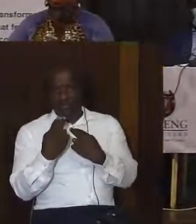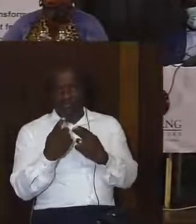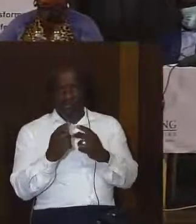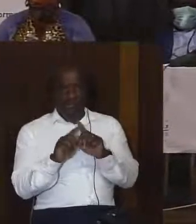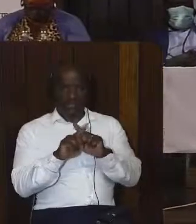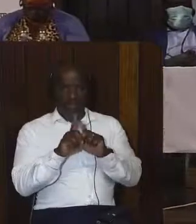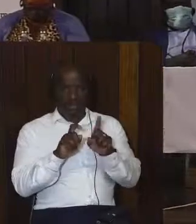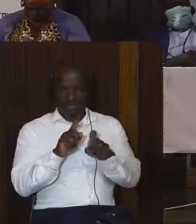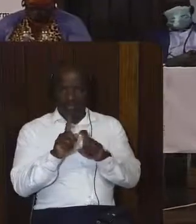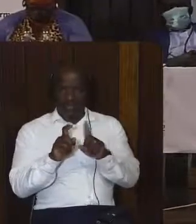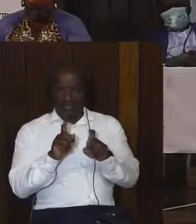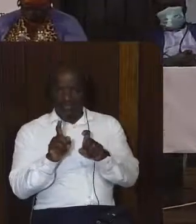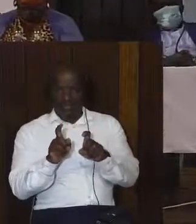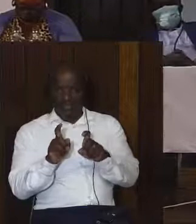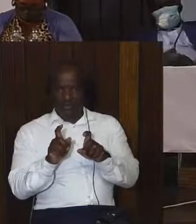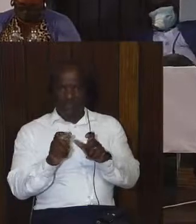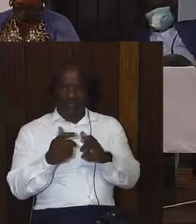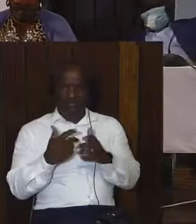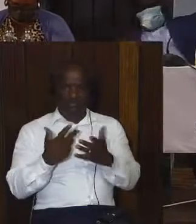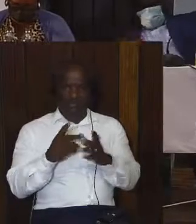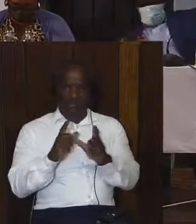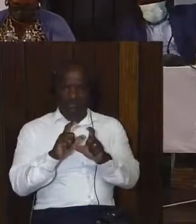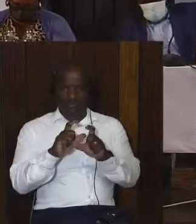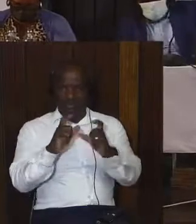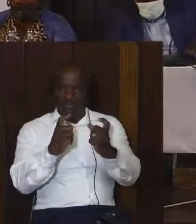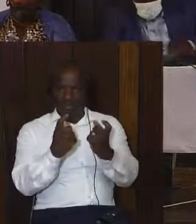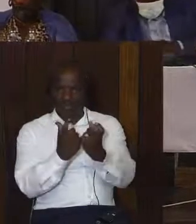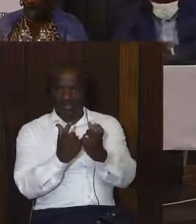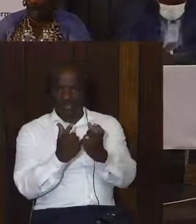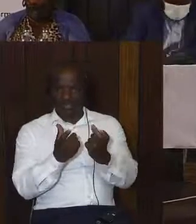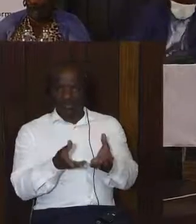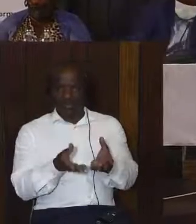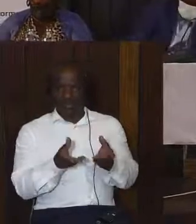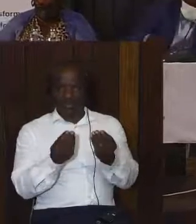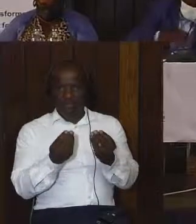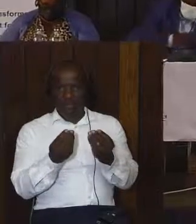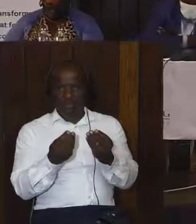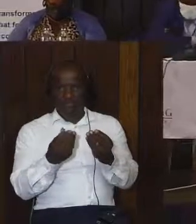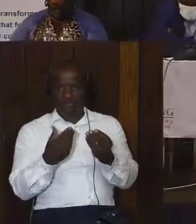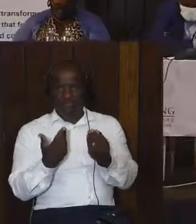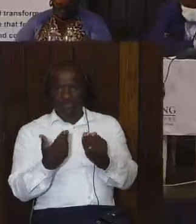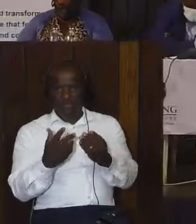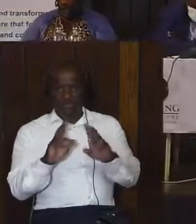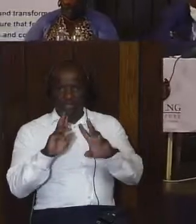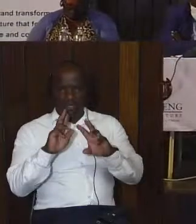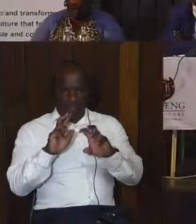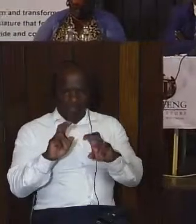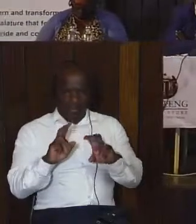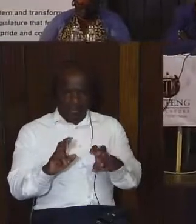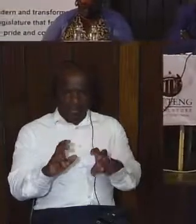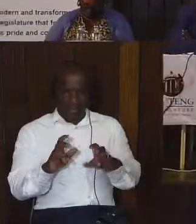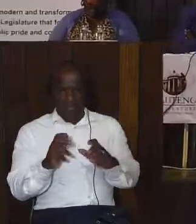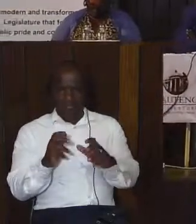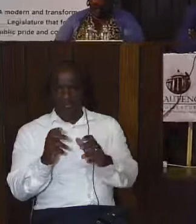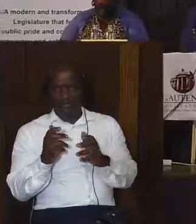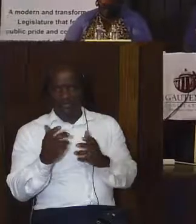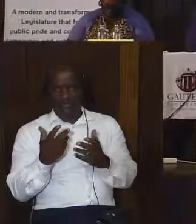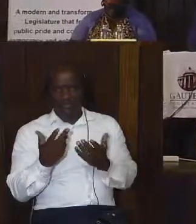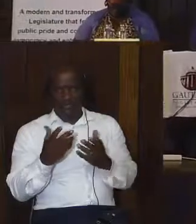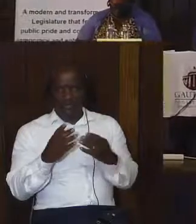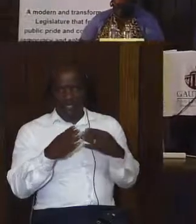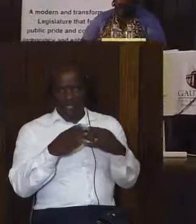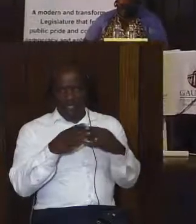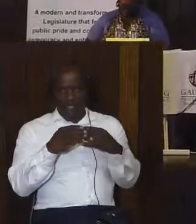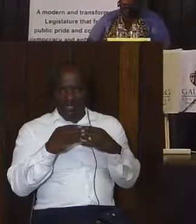that the committee had come up with when we received our research analysis. What I want to then check with members